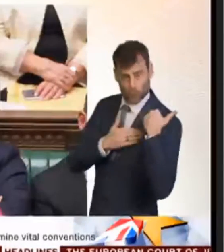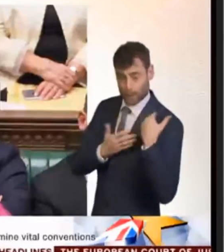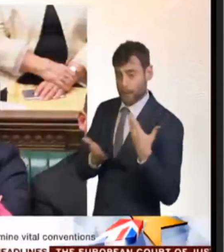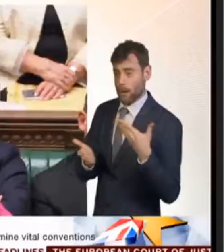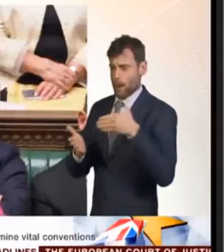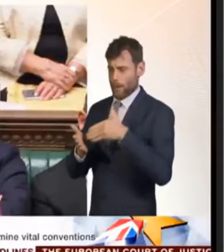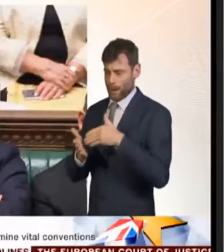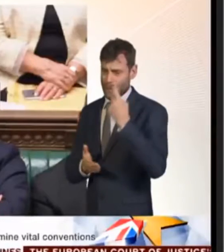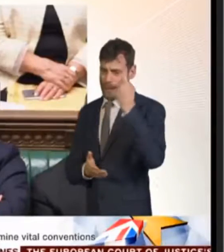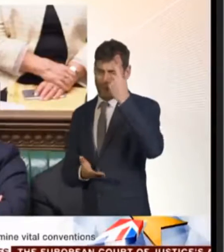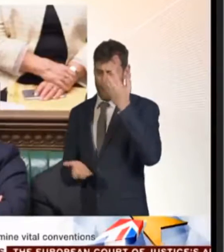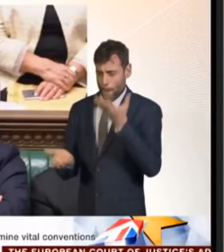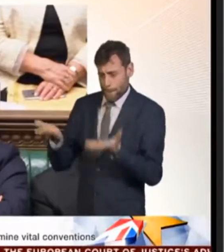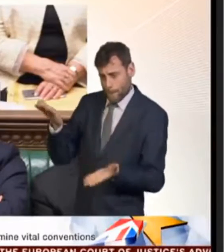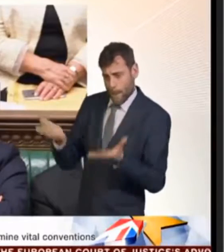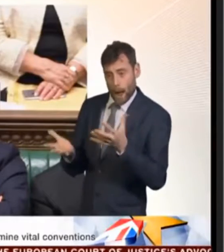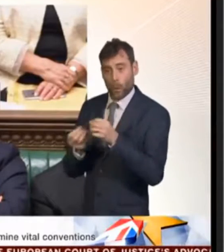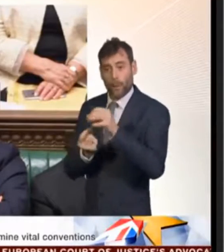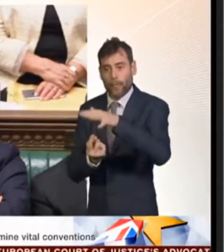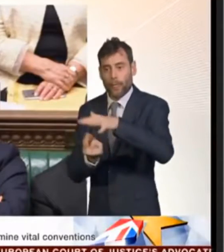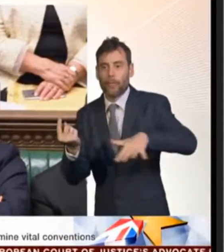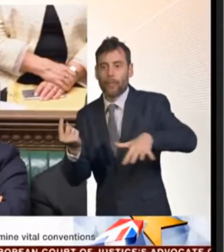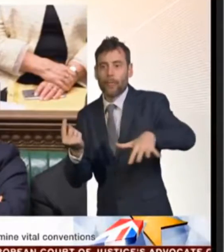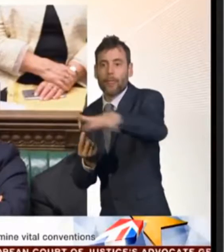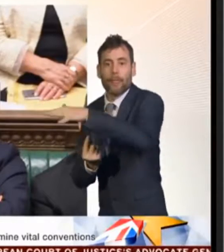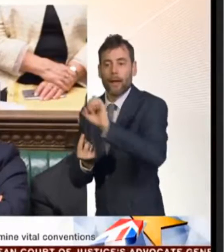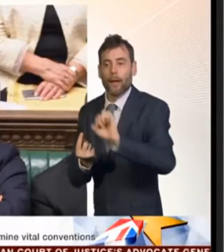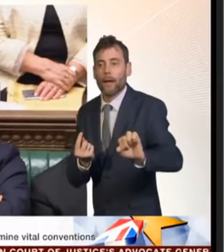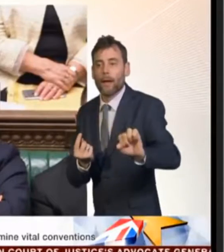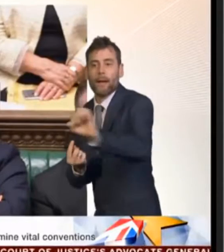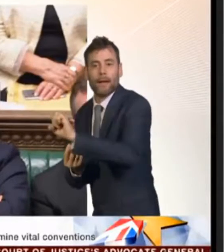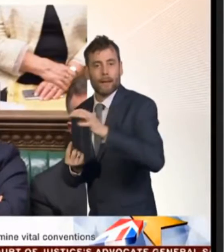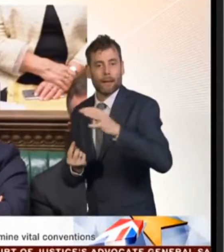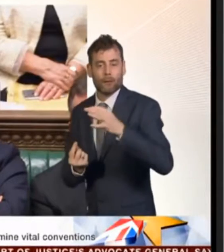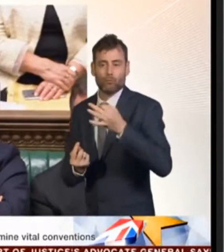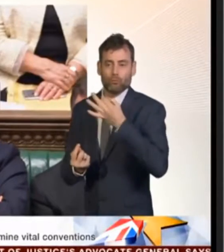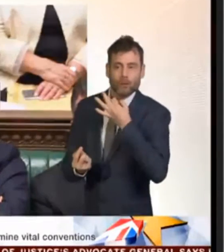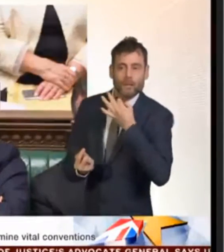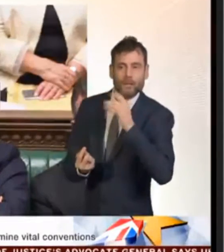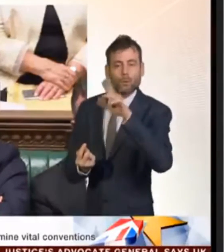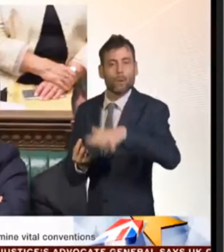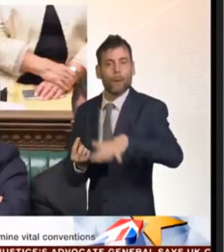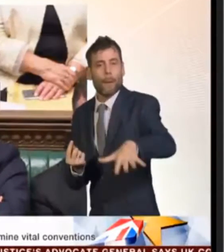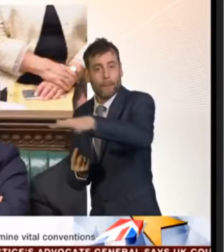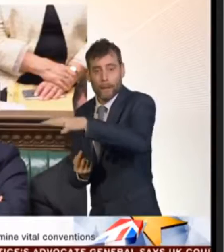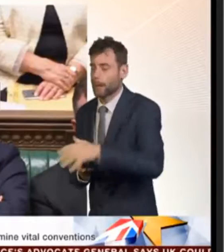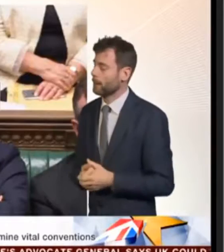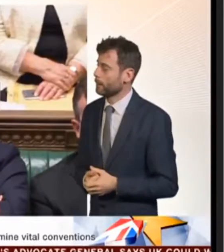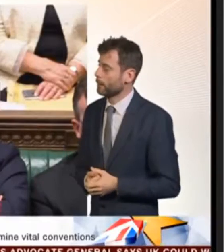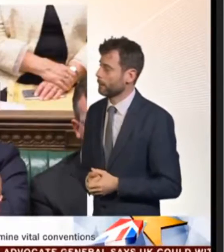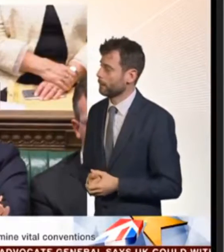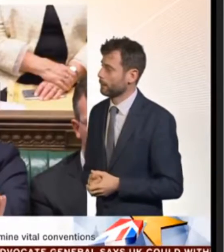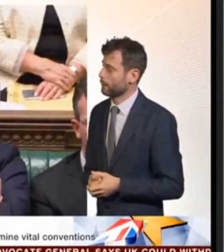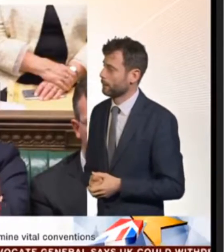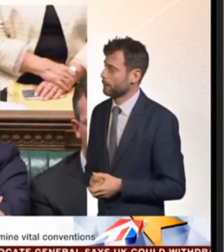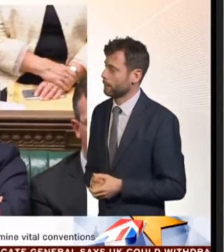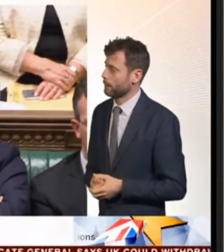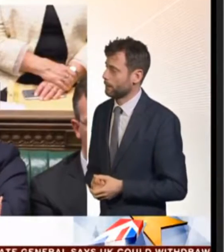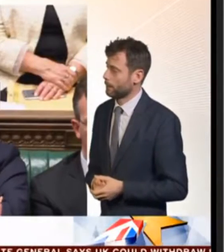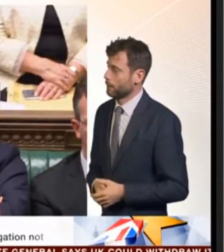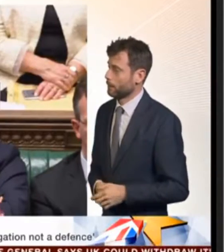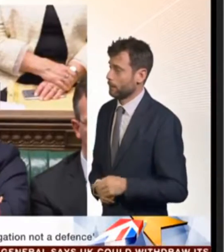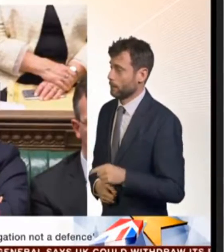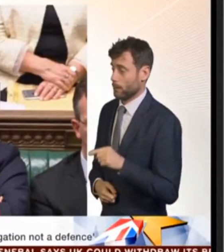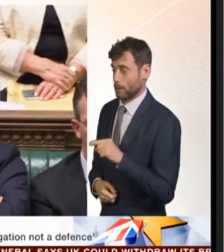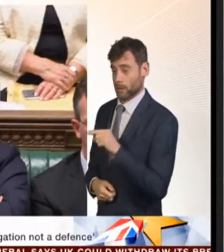the national interest. That opportunity is a vital element of any such procedure. And in this mother